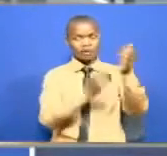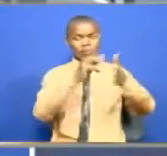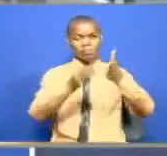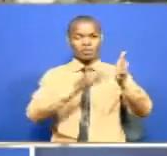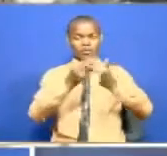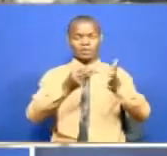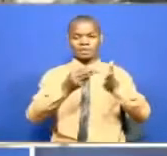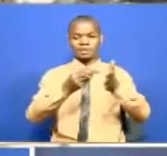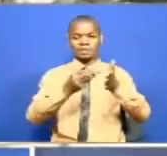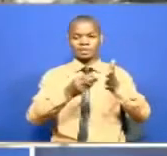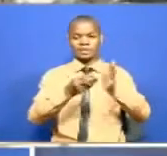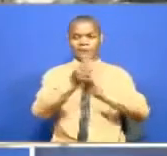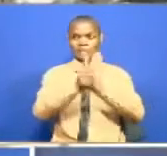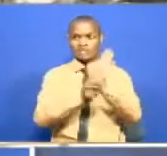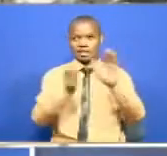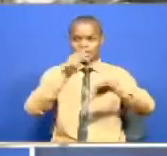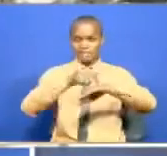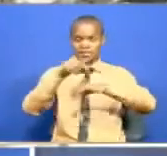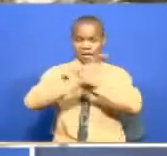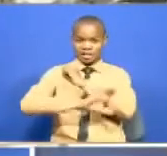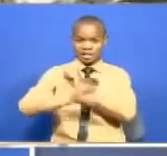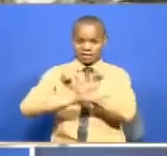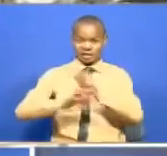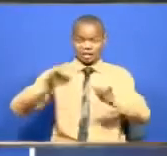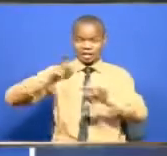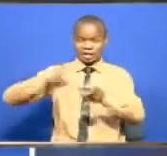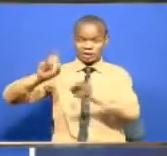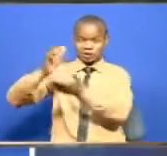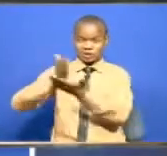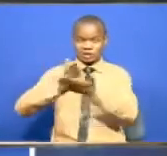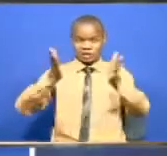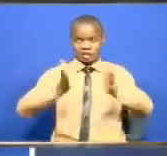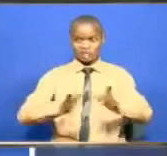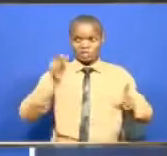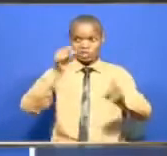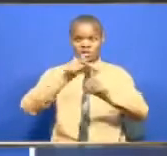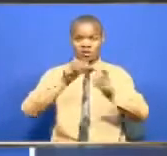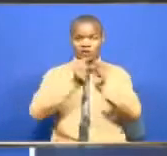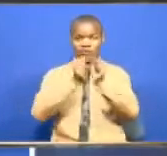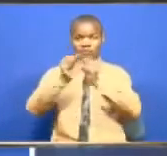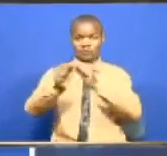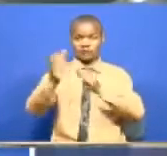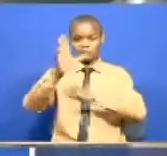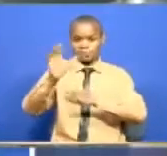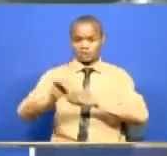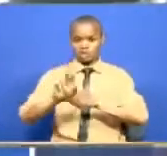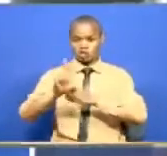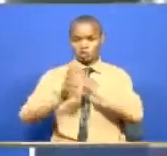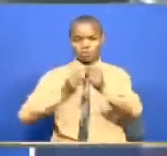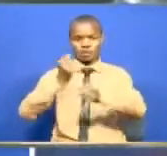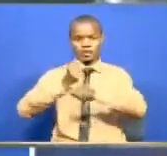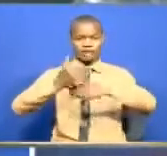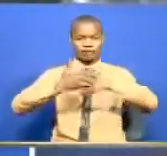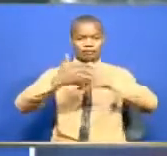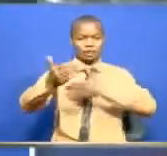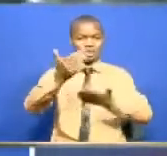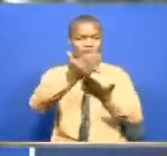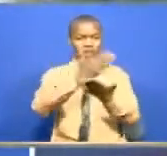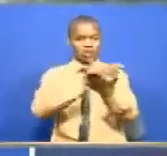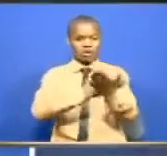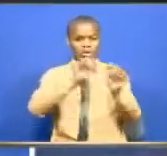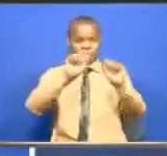the country seeks to increase the contribution of the sector to 15% of GDP in 2 years. The program will see